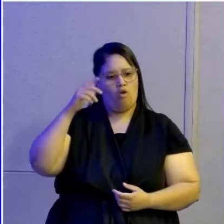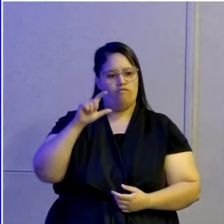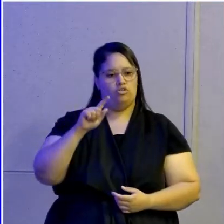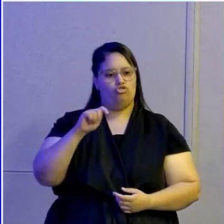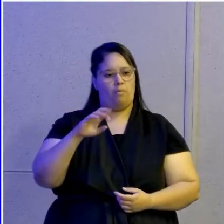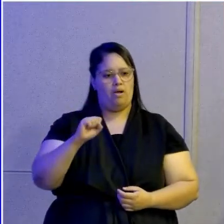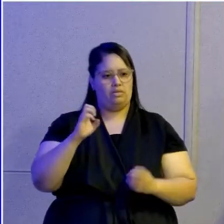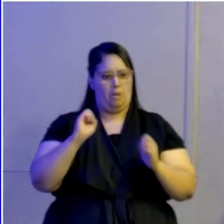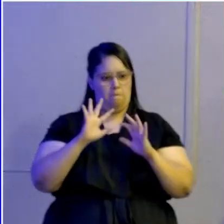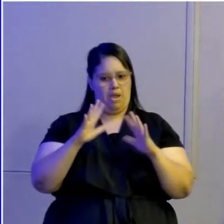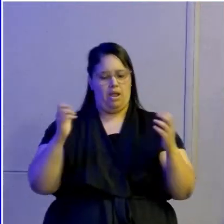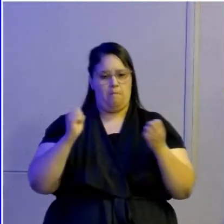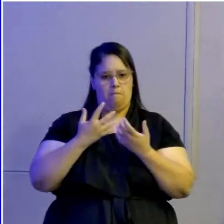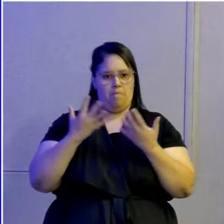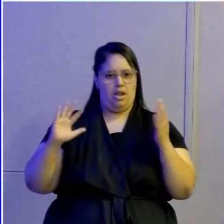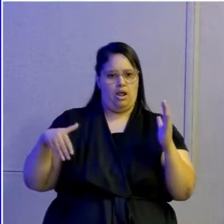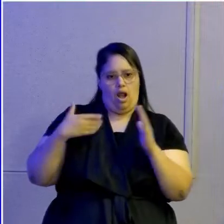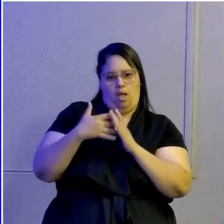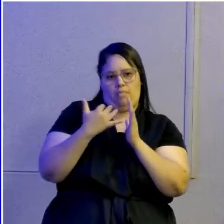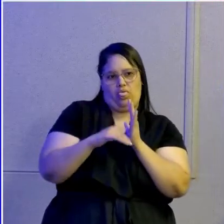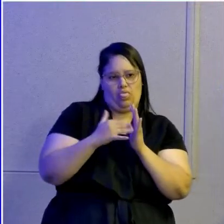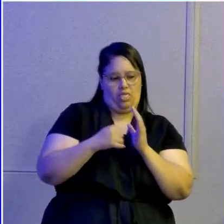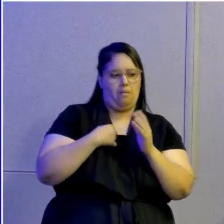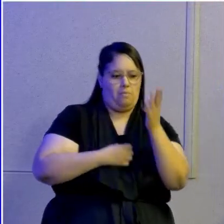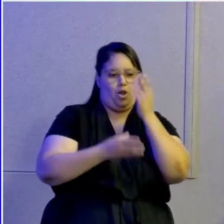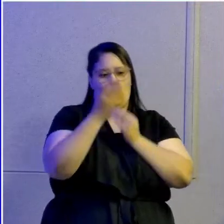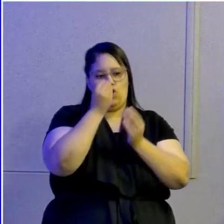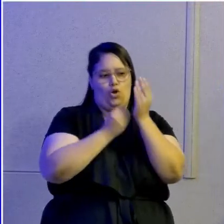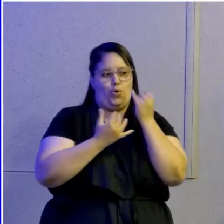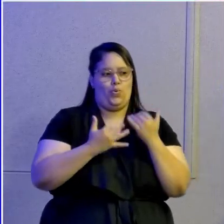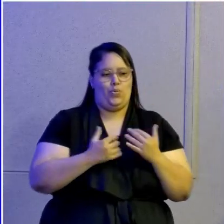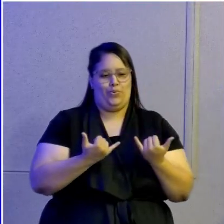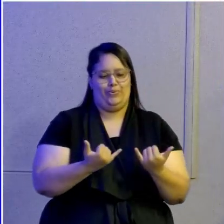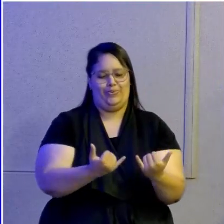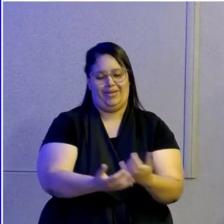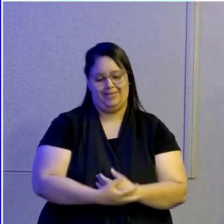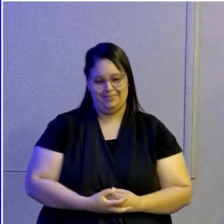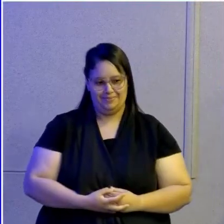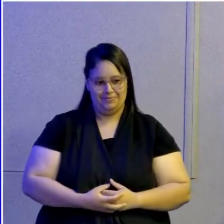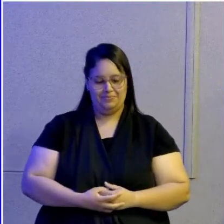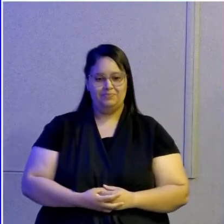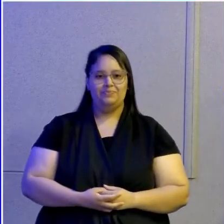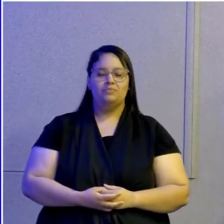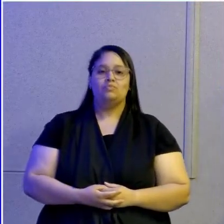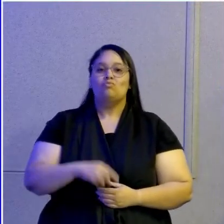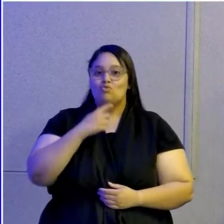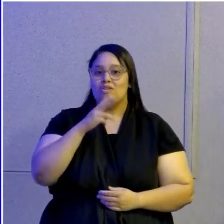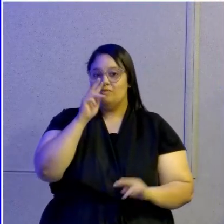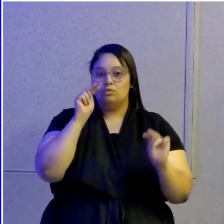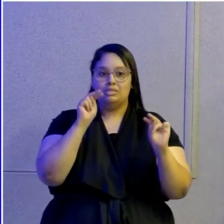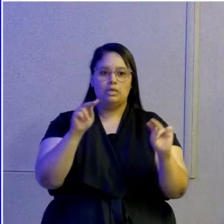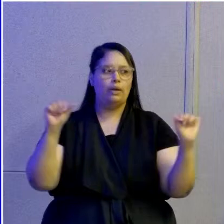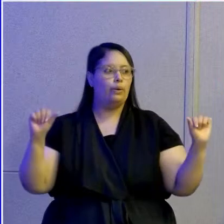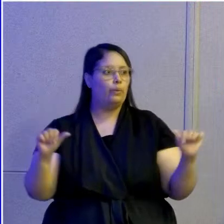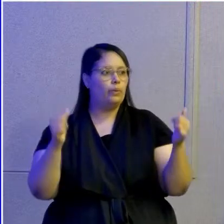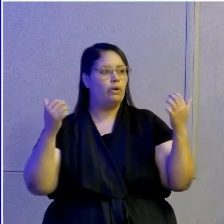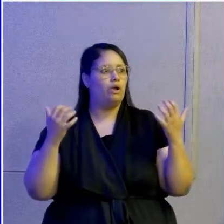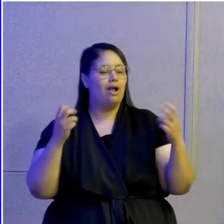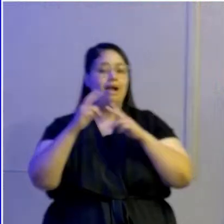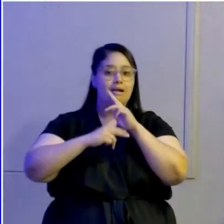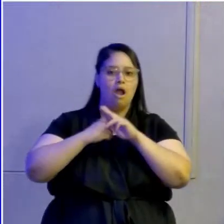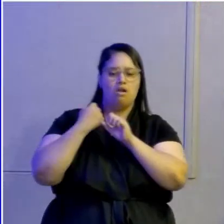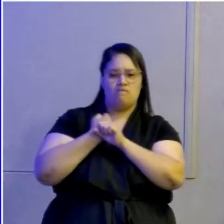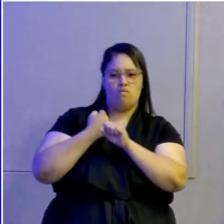so many jokes, but I'm learning today. So, no, really, if you look at the excellence and the type of work